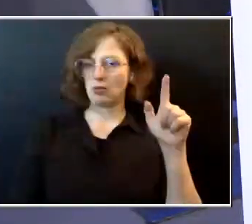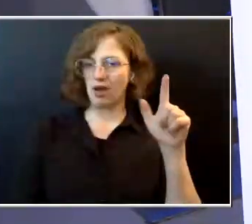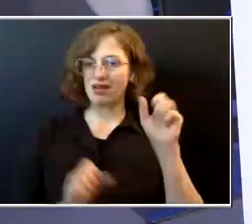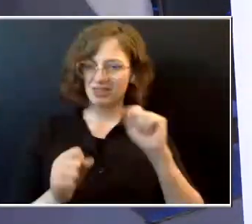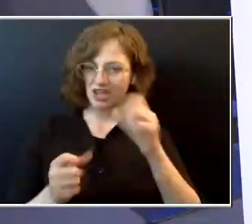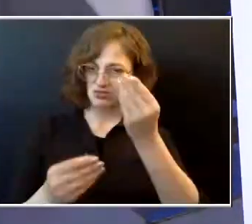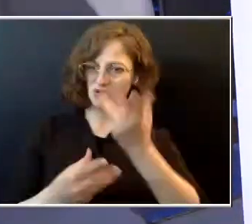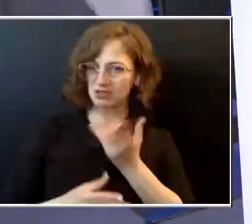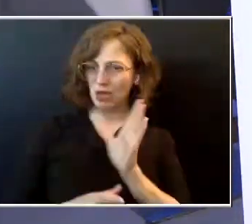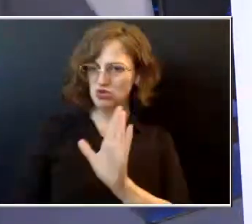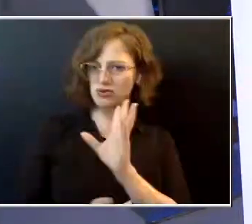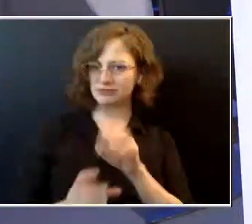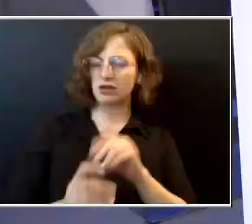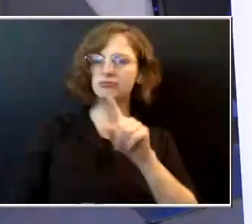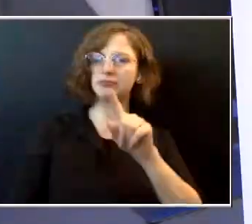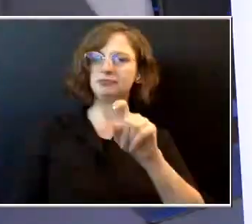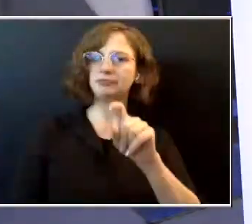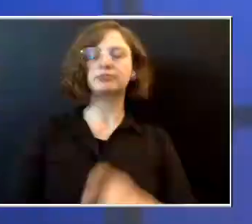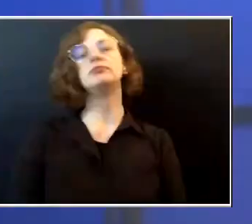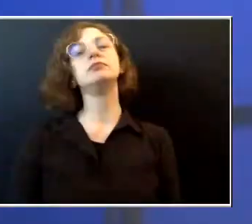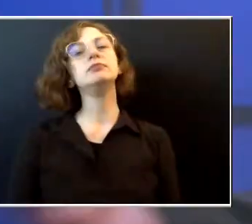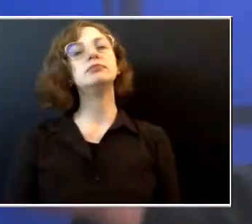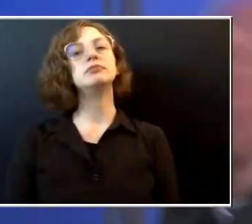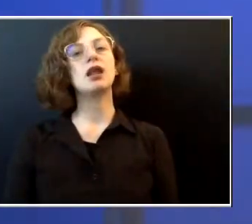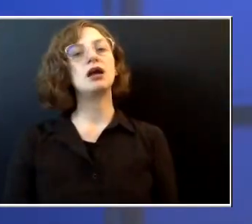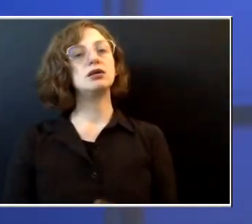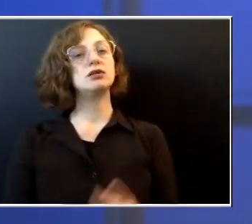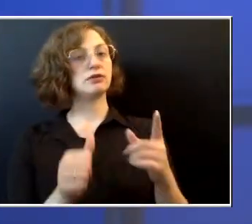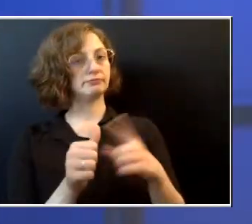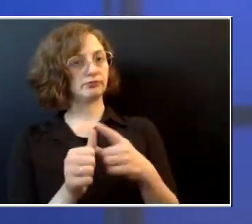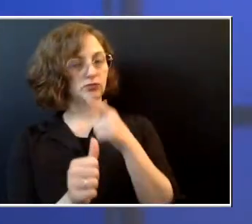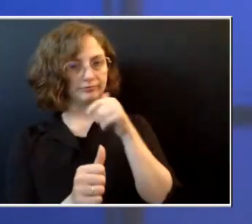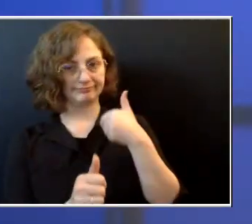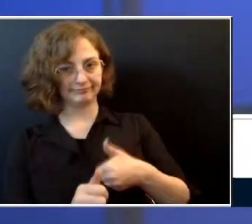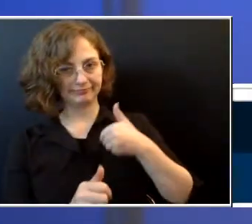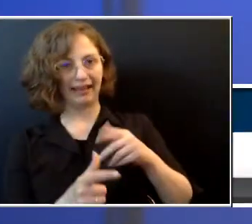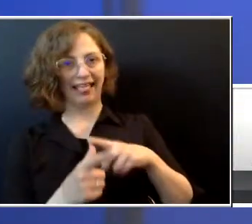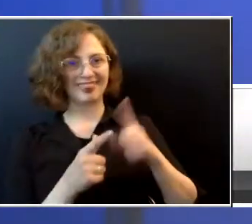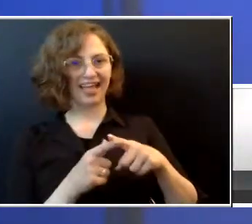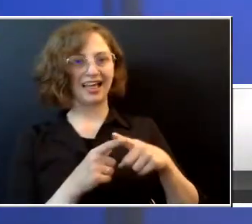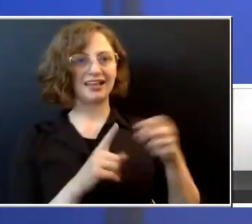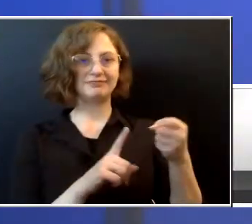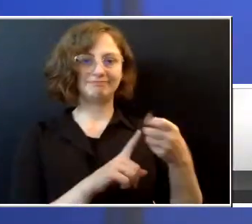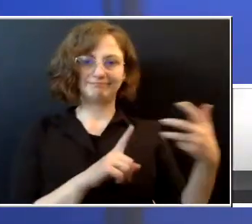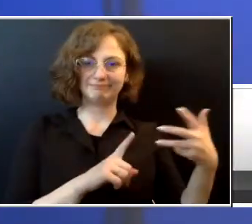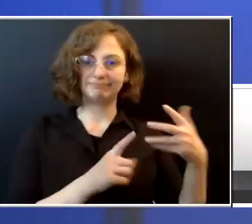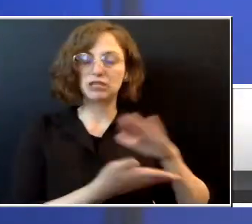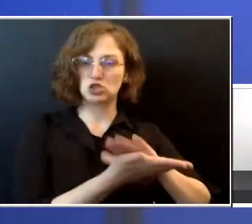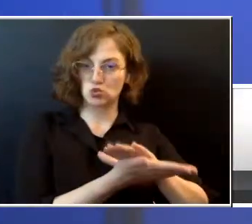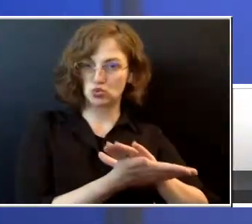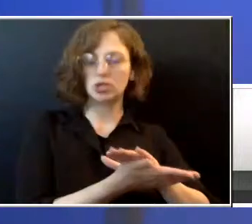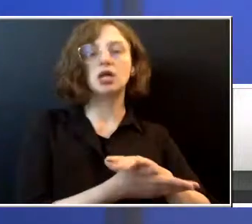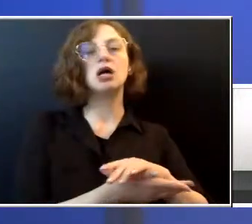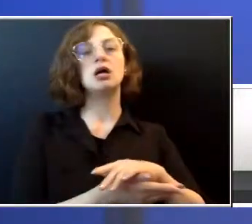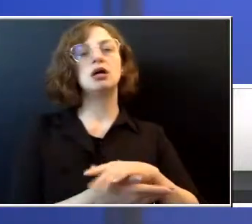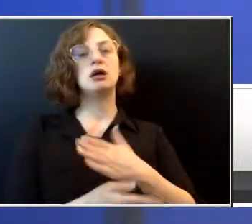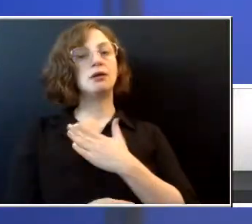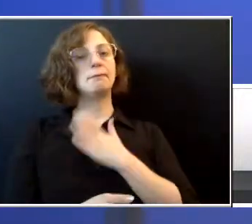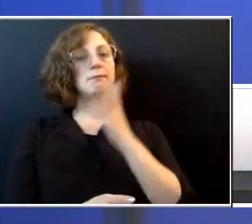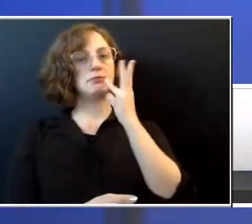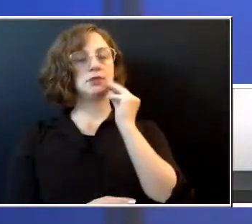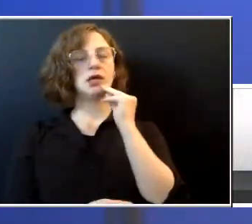may be something they don't know. So let me tell you a little bit about myself, and then I'll segue to the school. So I had this great experience. I grew up in